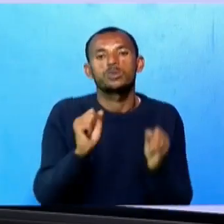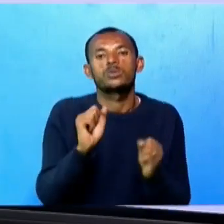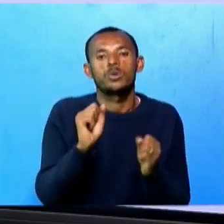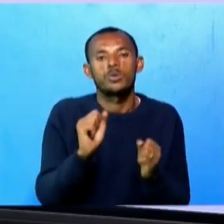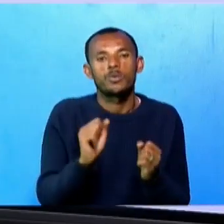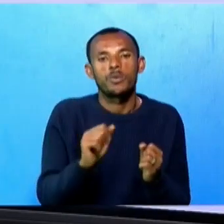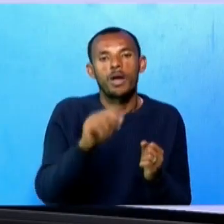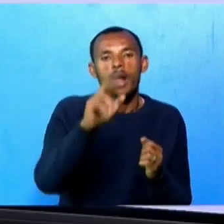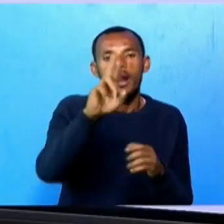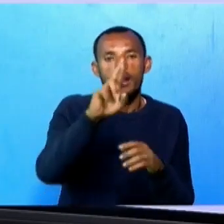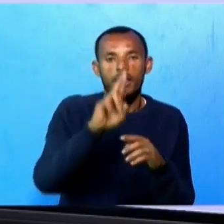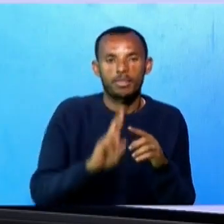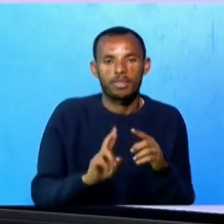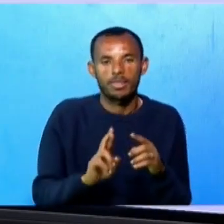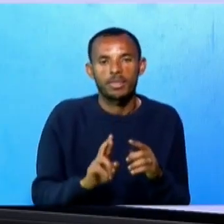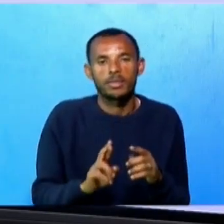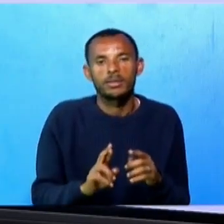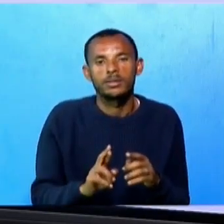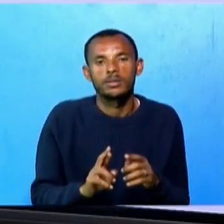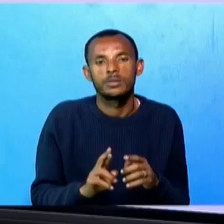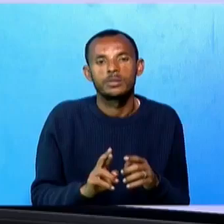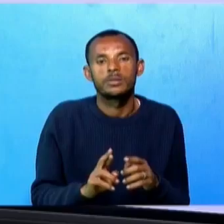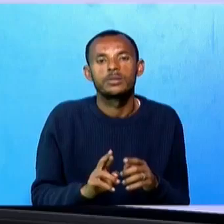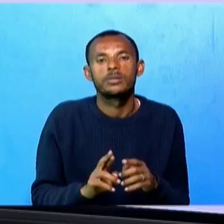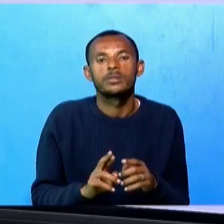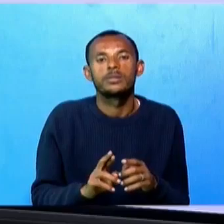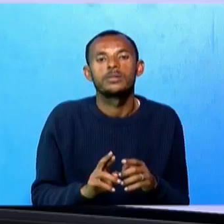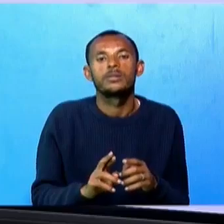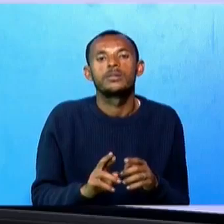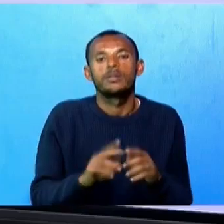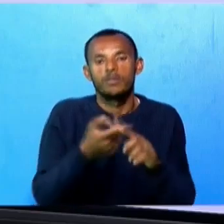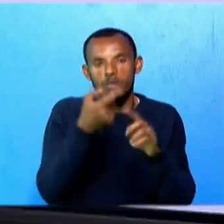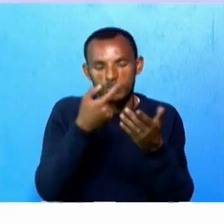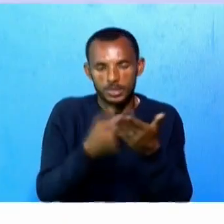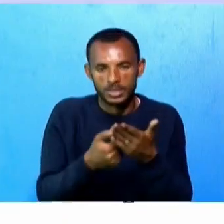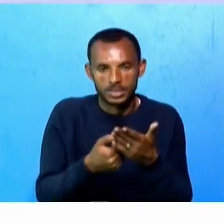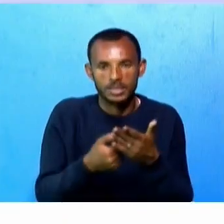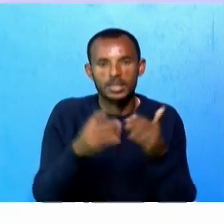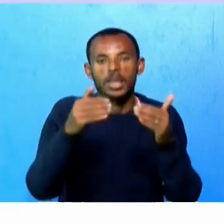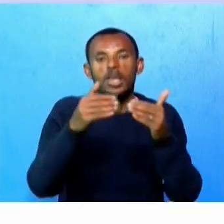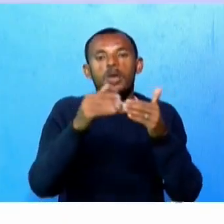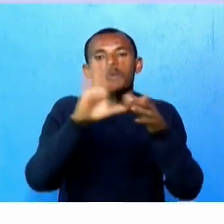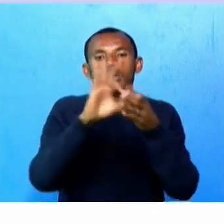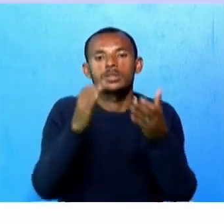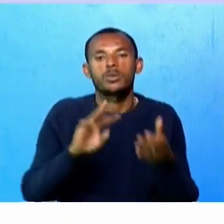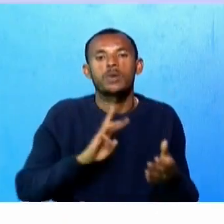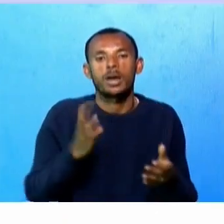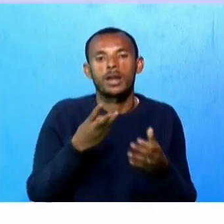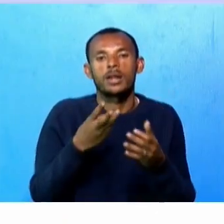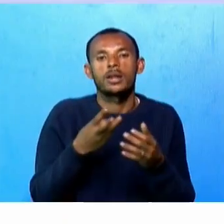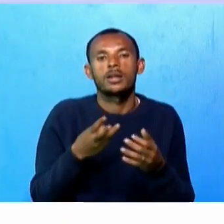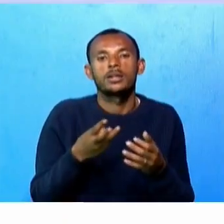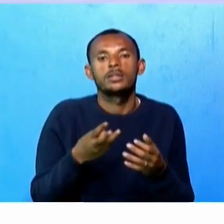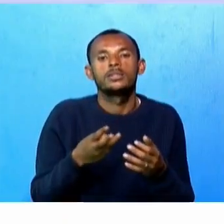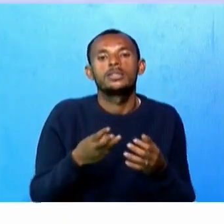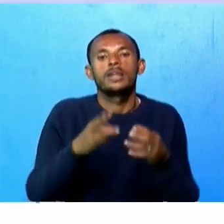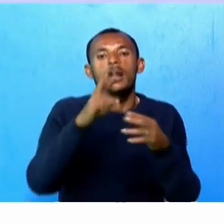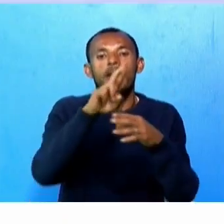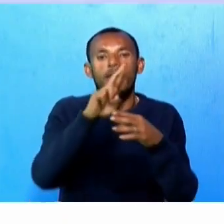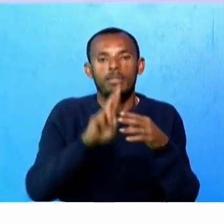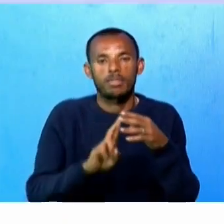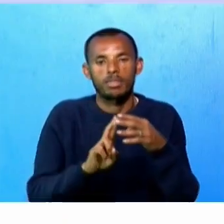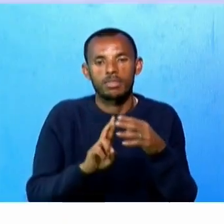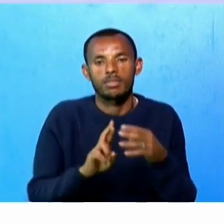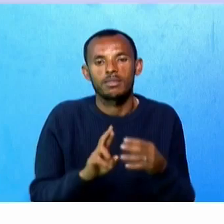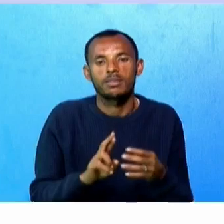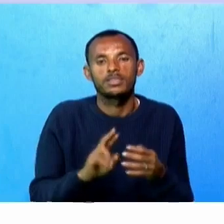rate in terms of the other parameters. So from this equation, we can also derive the rate in